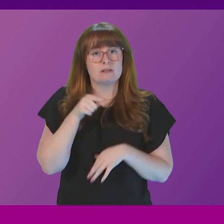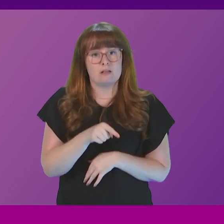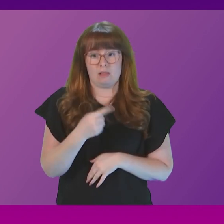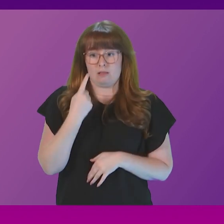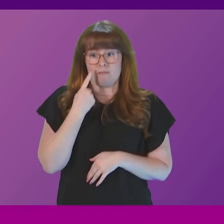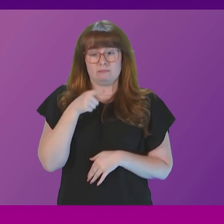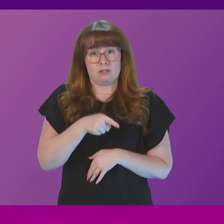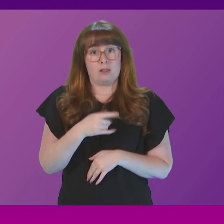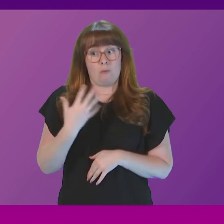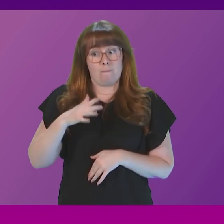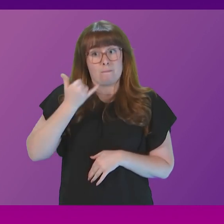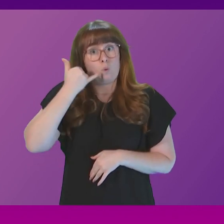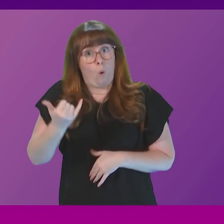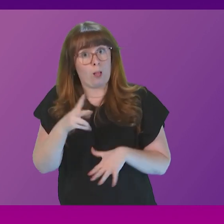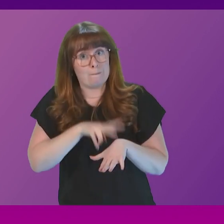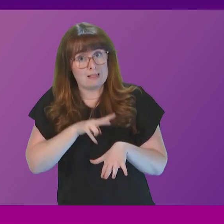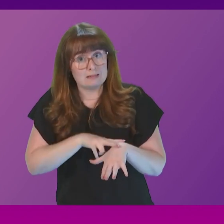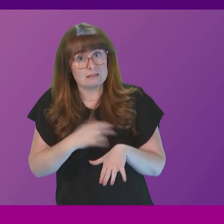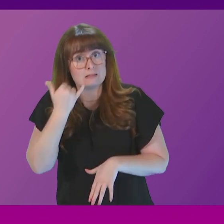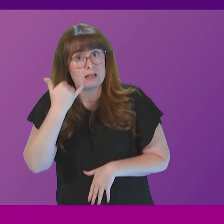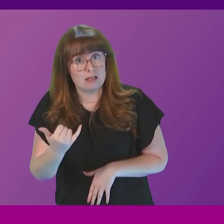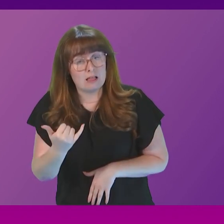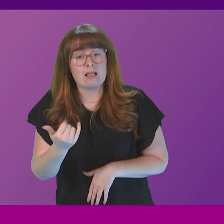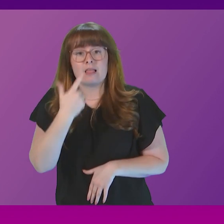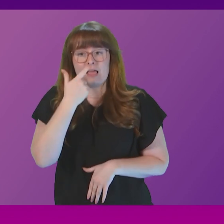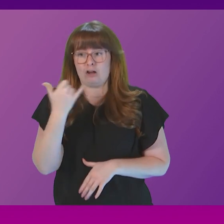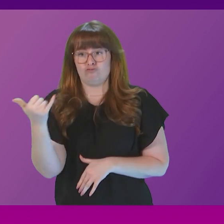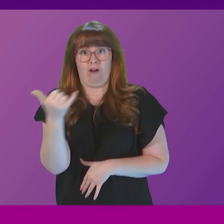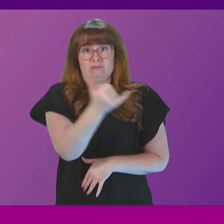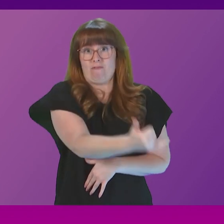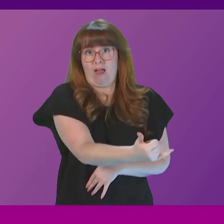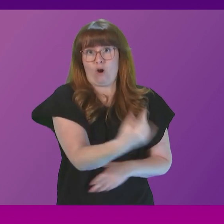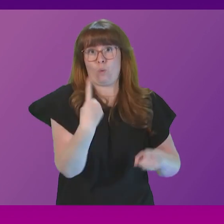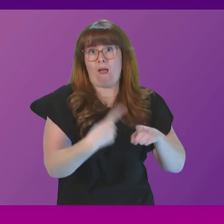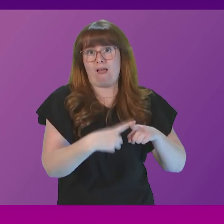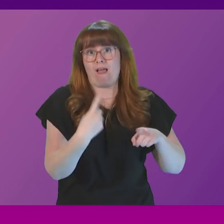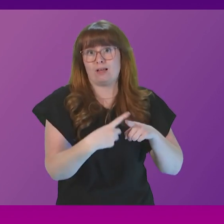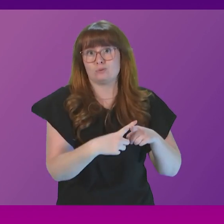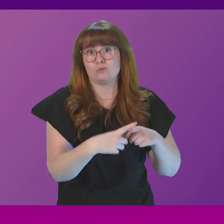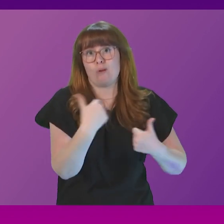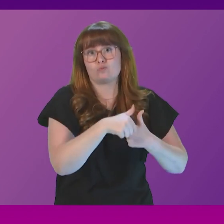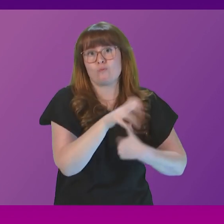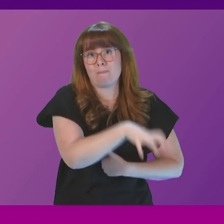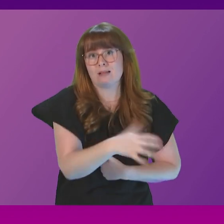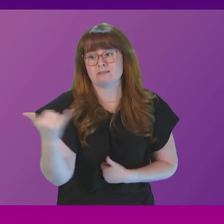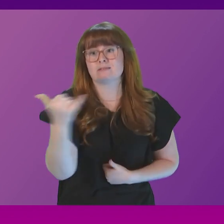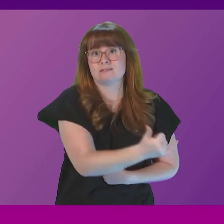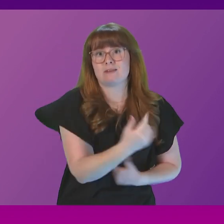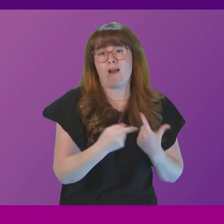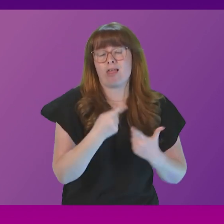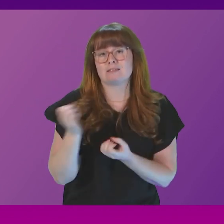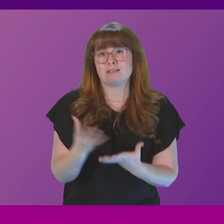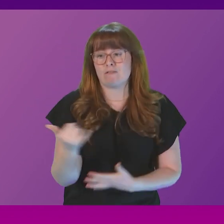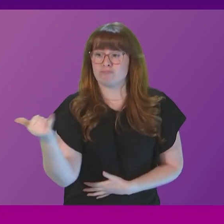who do call the police can be transferred more quickly to another service and